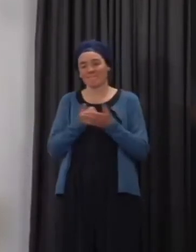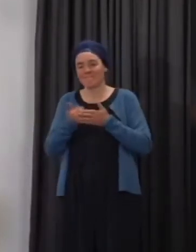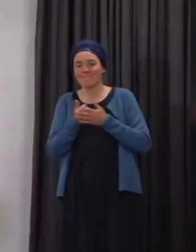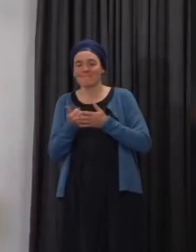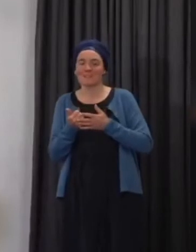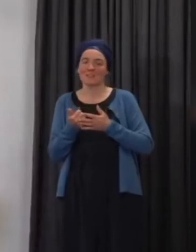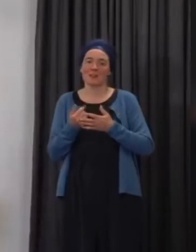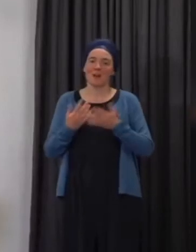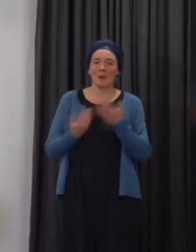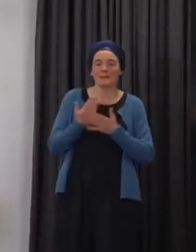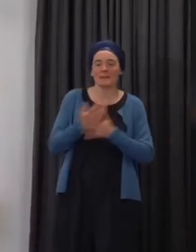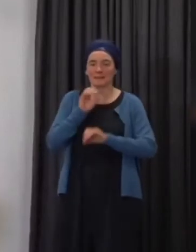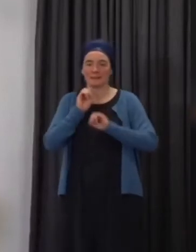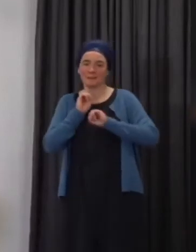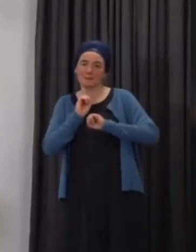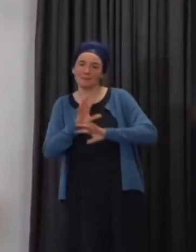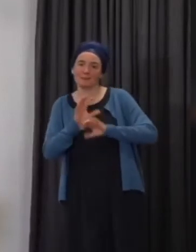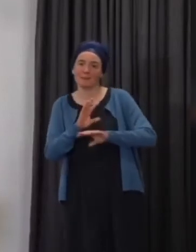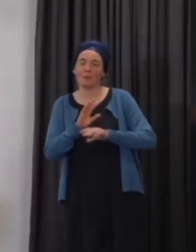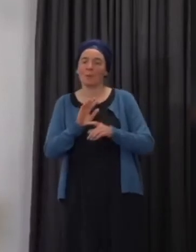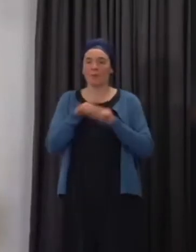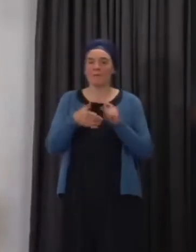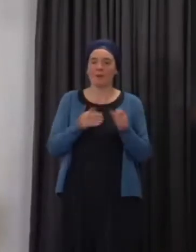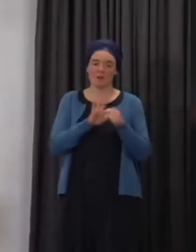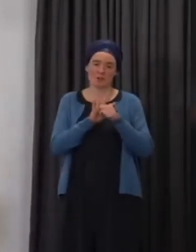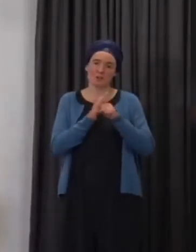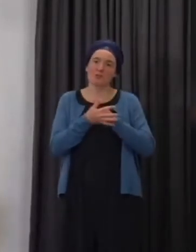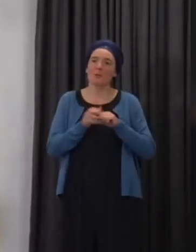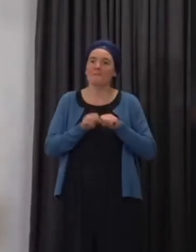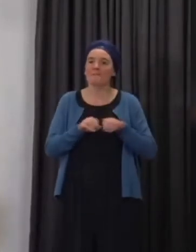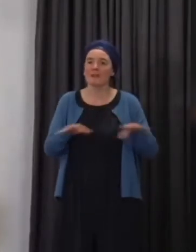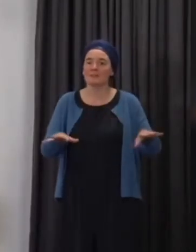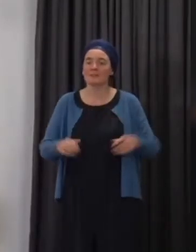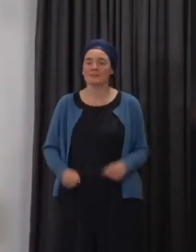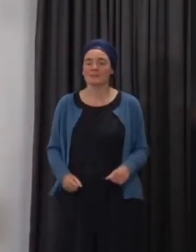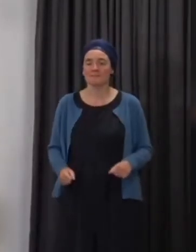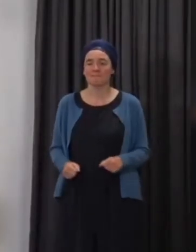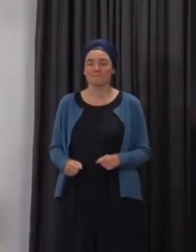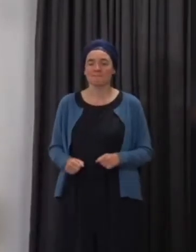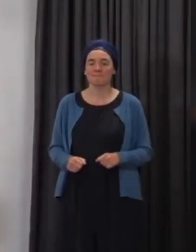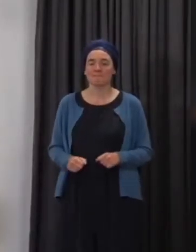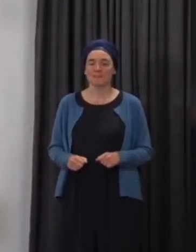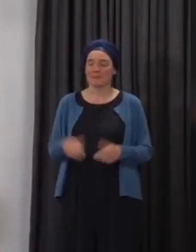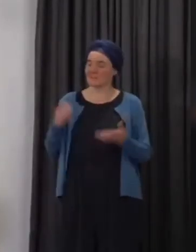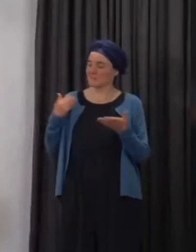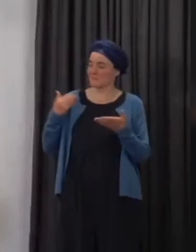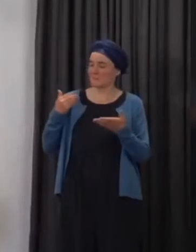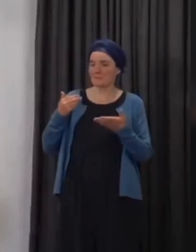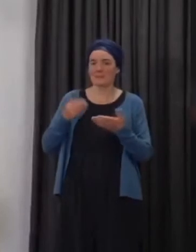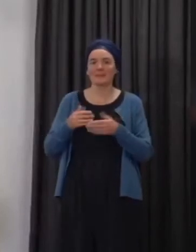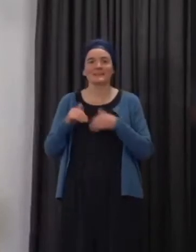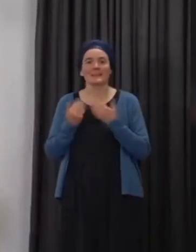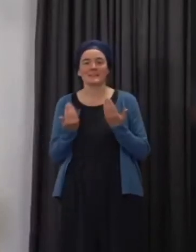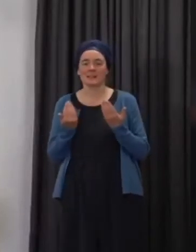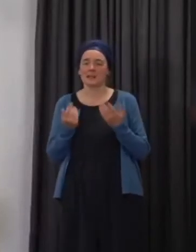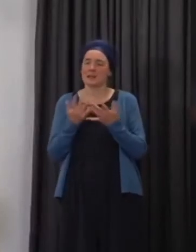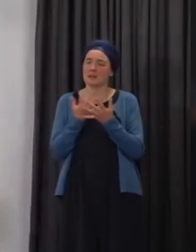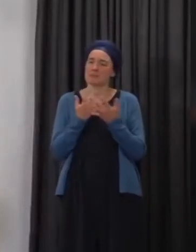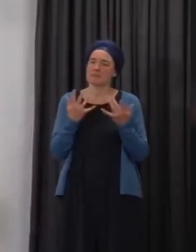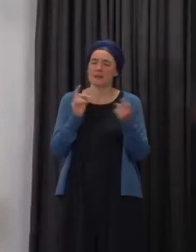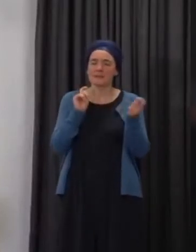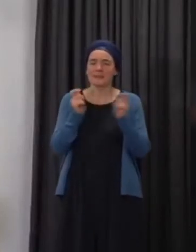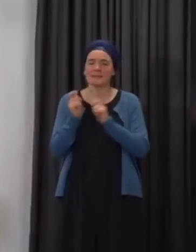Government on coronavirus. Now, obviously, over the last few days, we've had a number of significant changes to